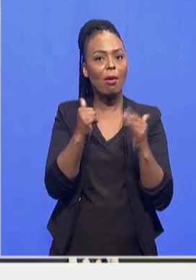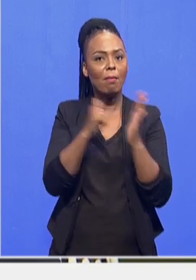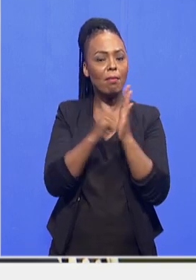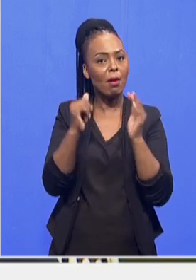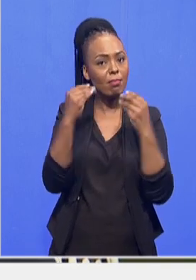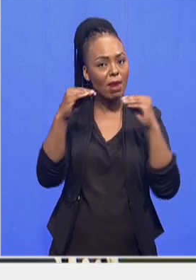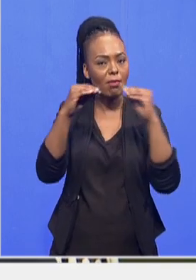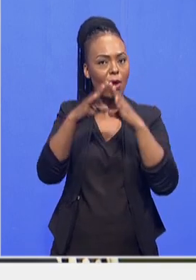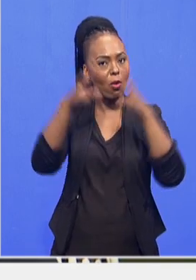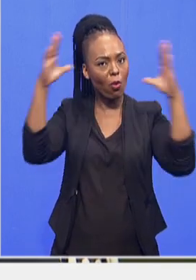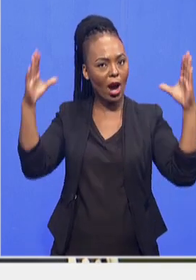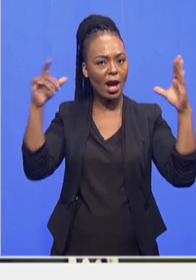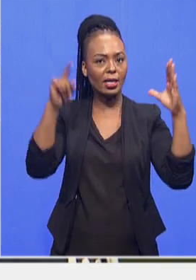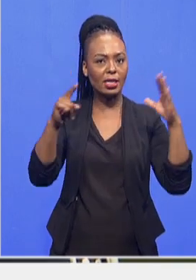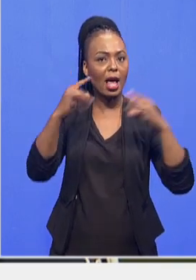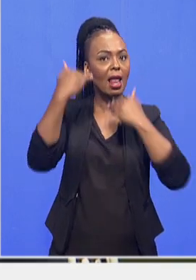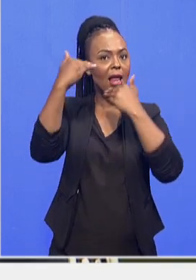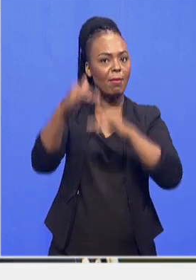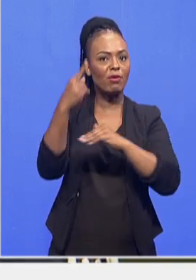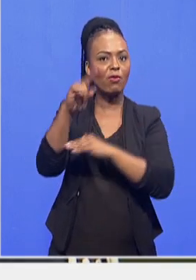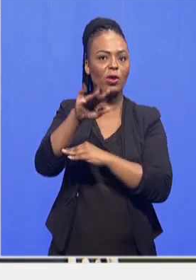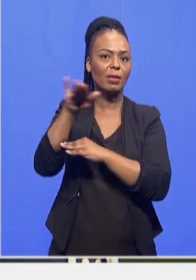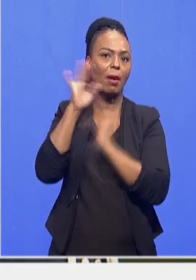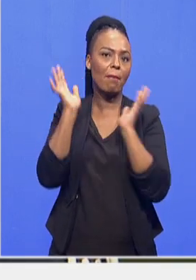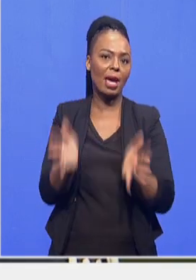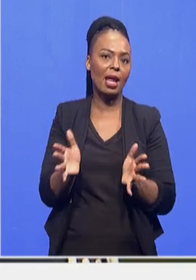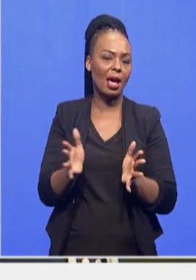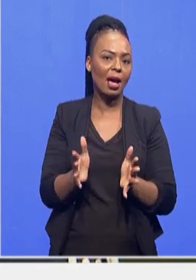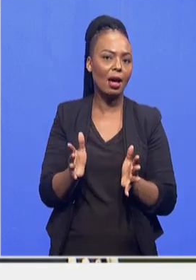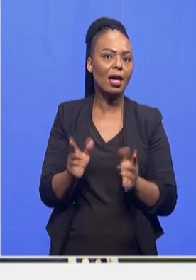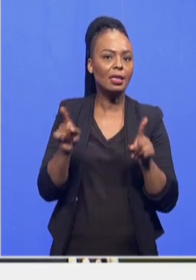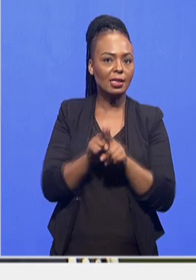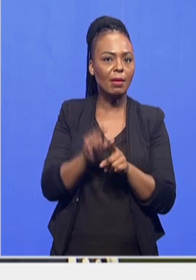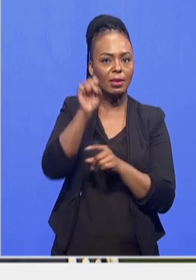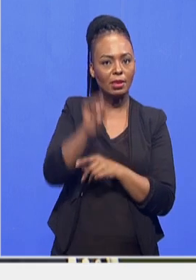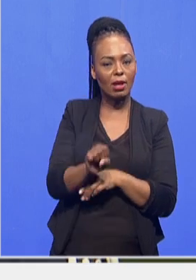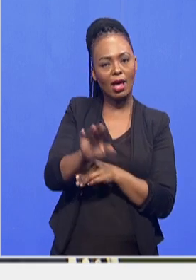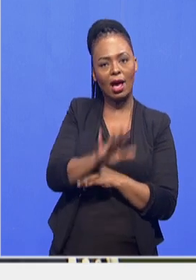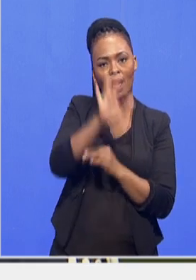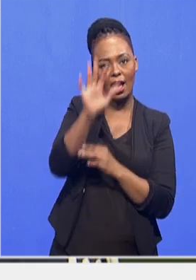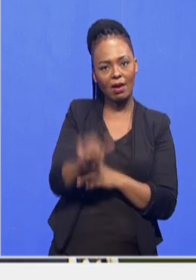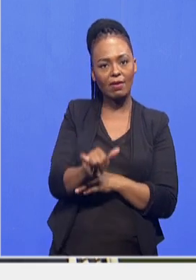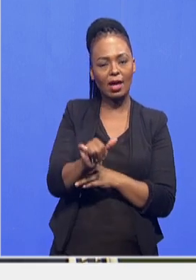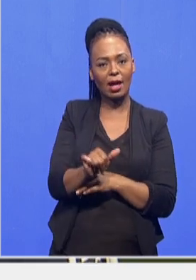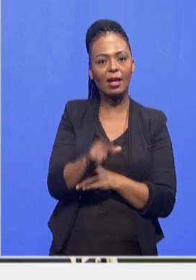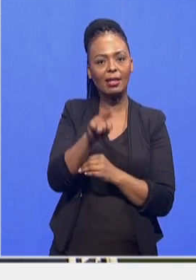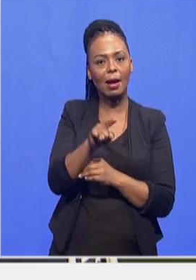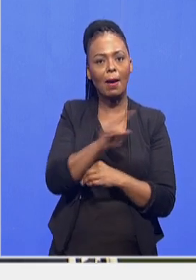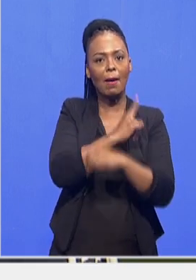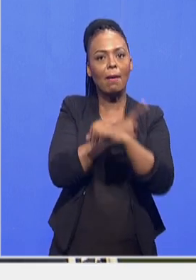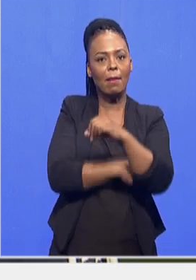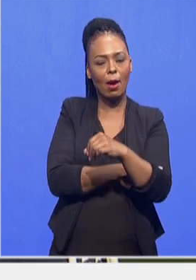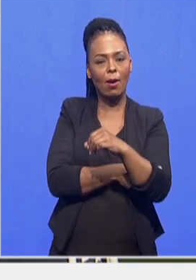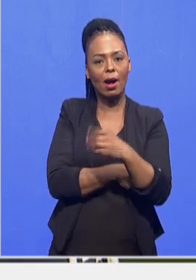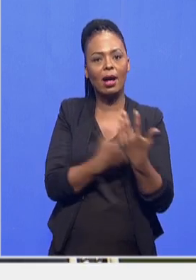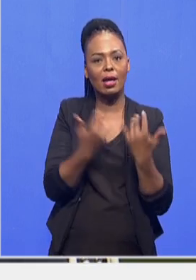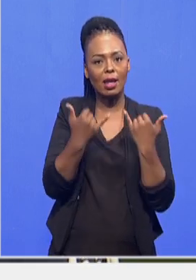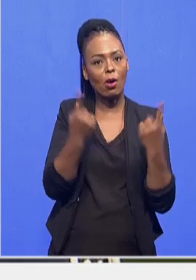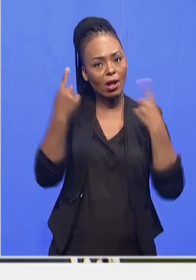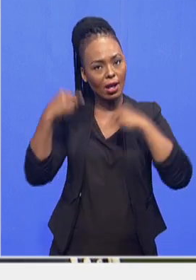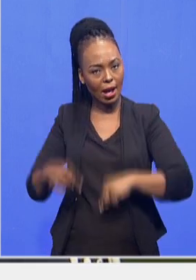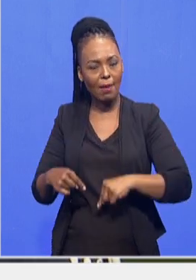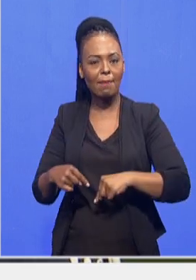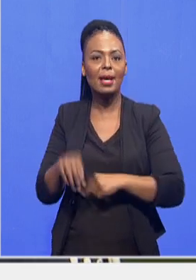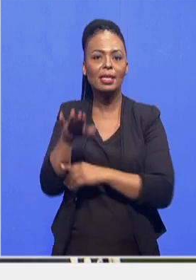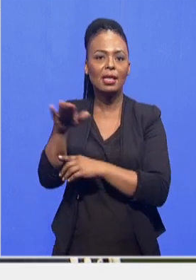wide, not only limited to Zimbabwe, but also looking at the Southern African power pool as a market for that energy. So come to Zimbabwe and invest in